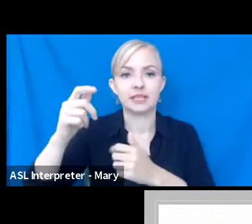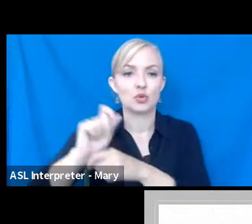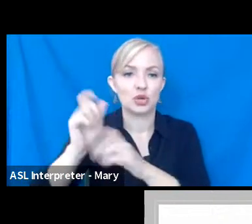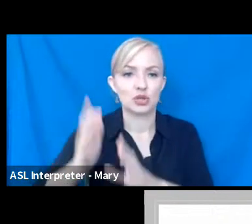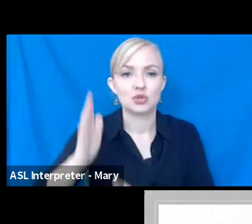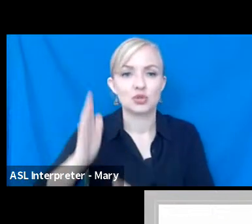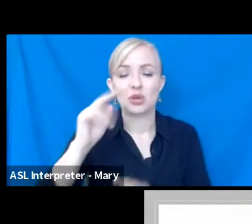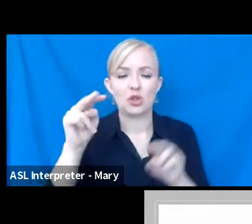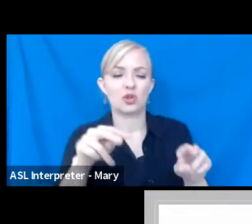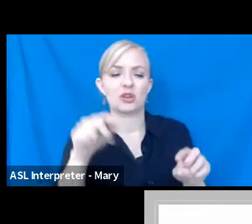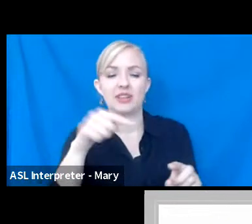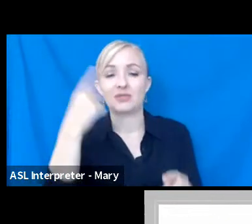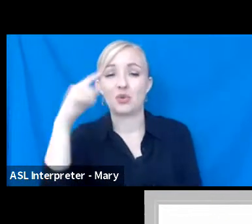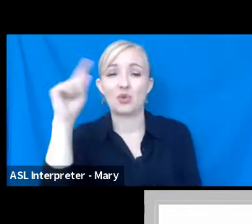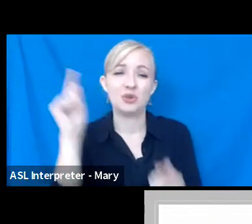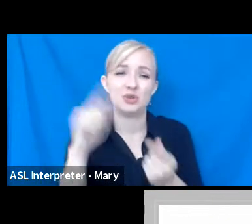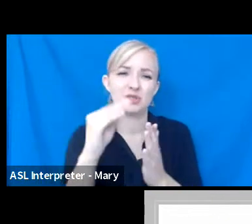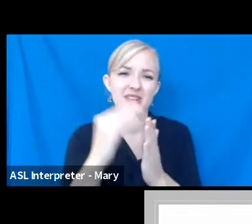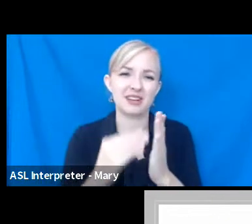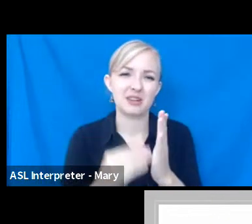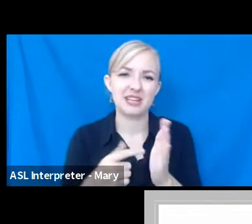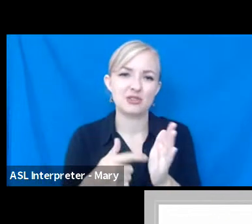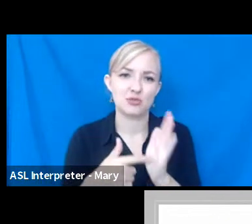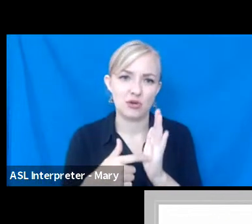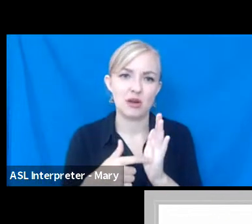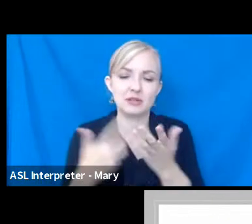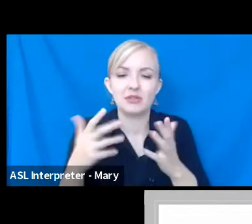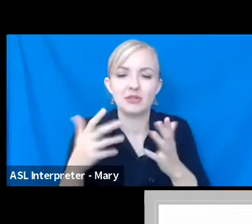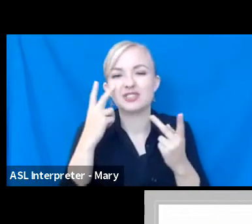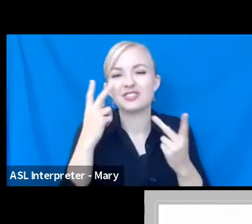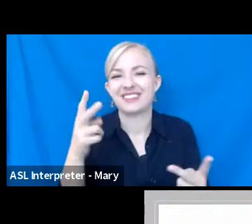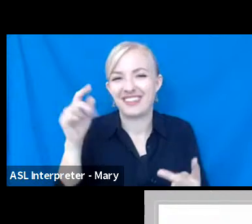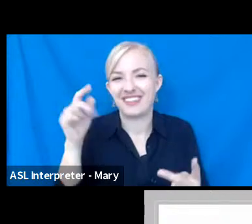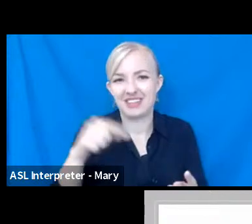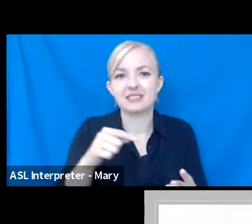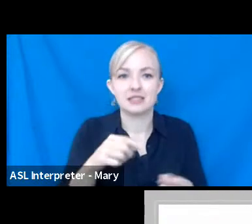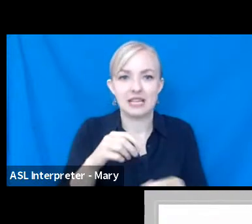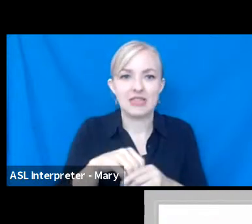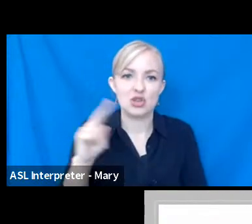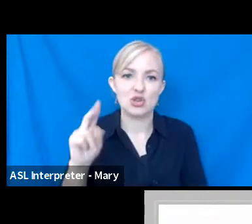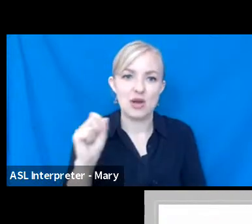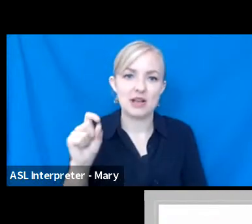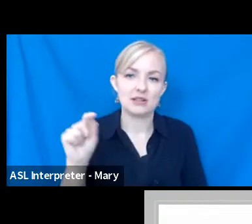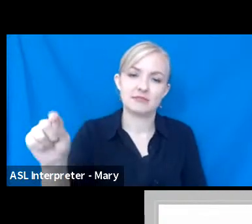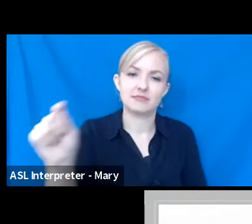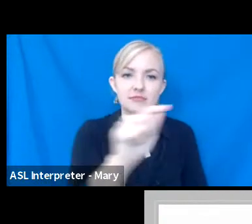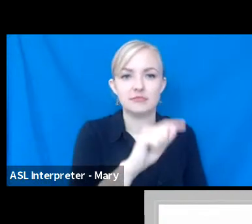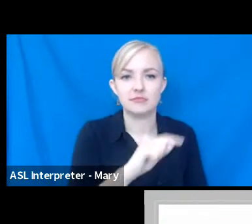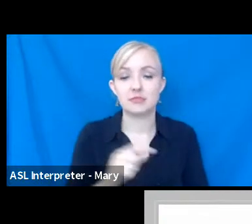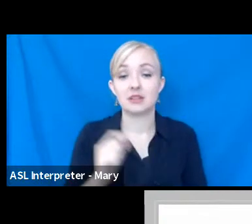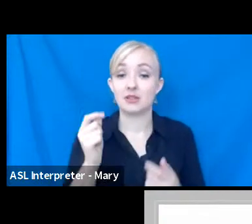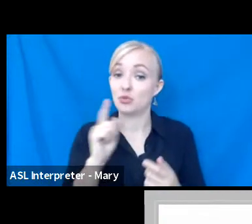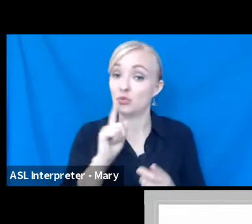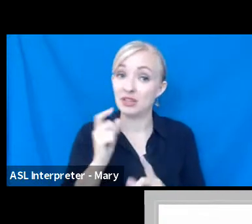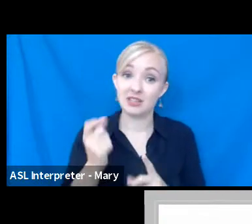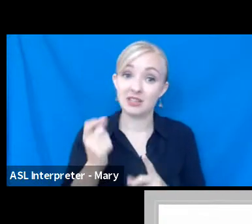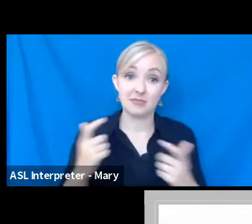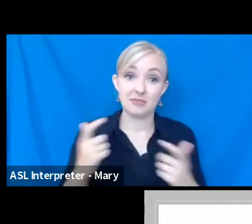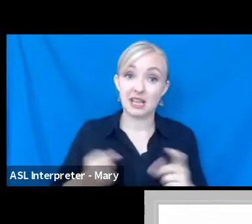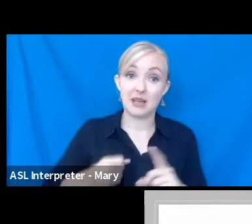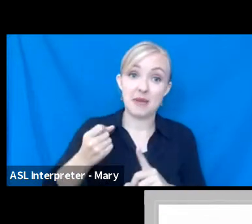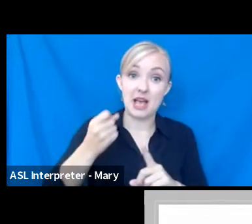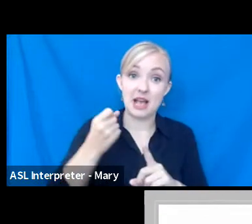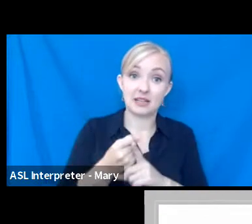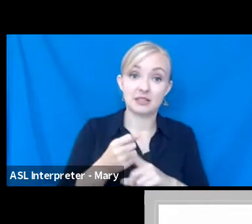to reduce the documentation requirements. And we're seeing this across the country that has had very significant impact